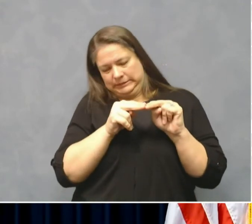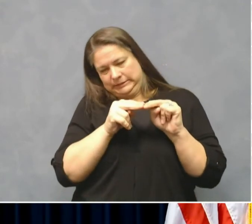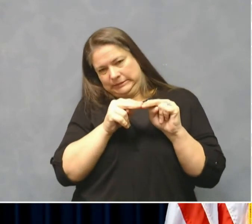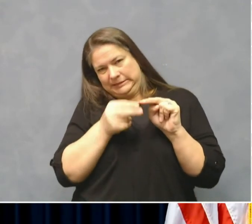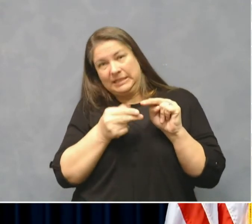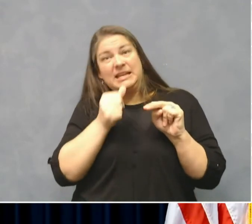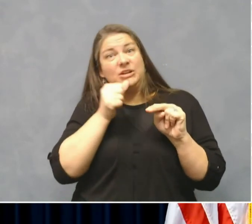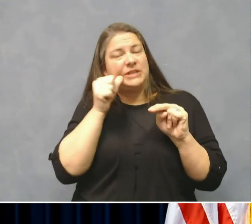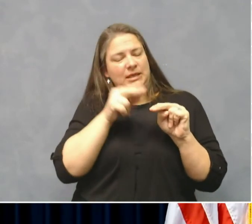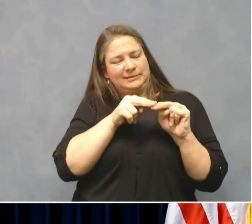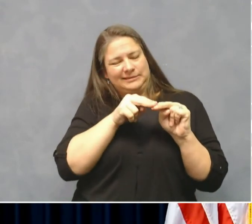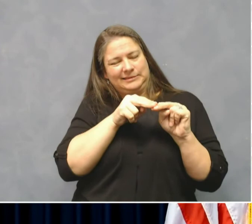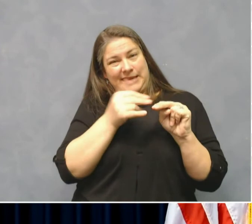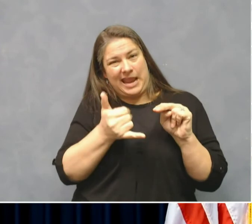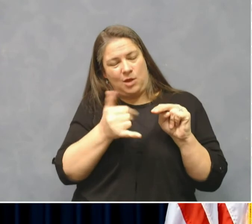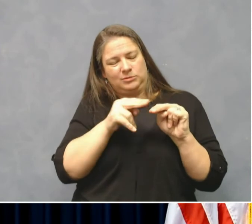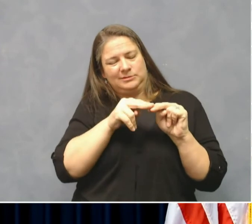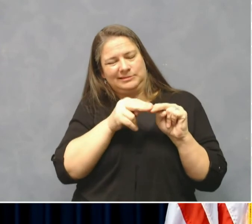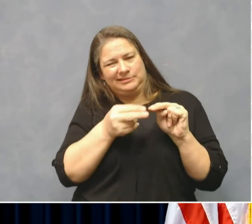on each.